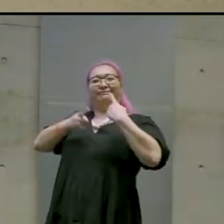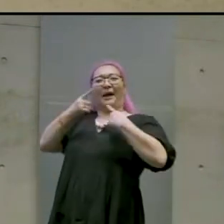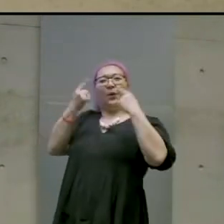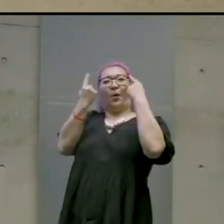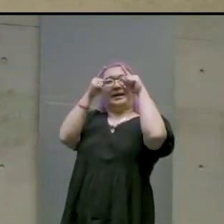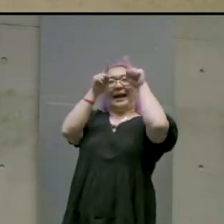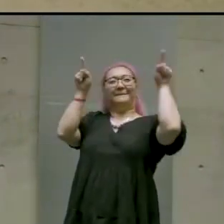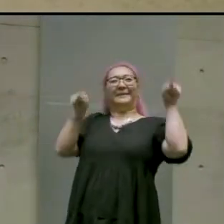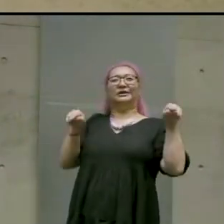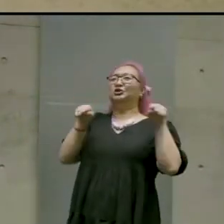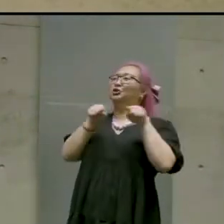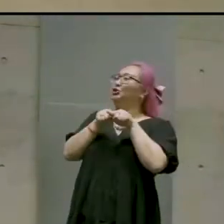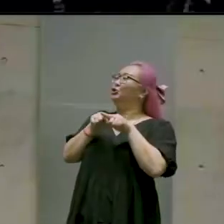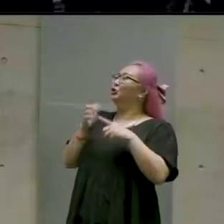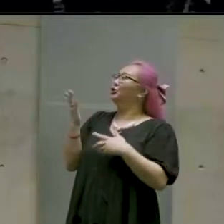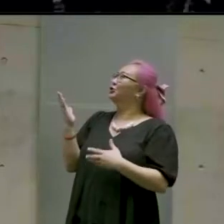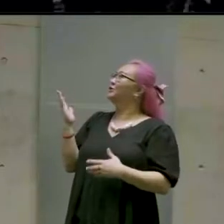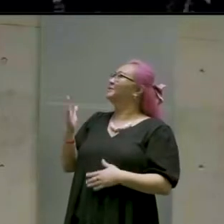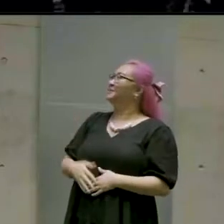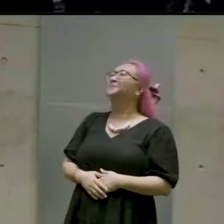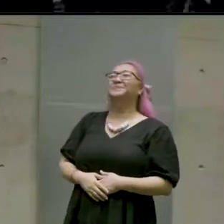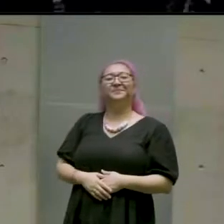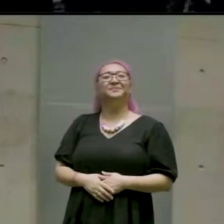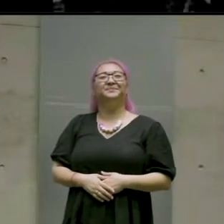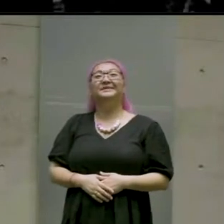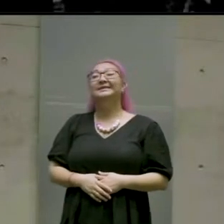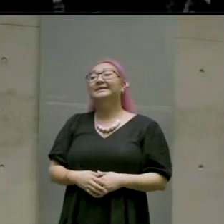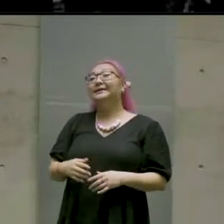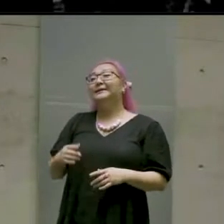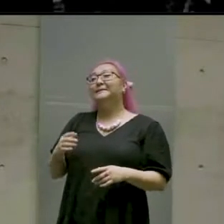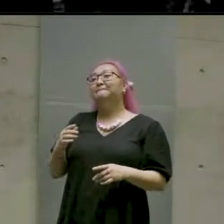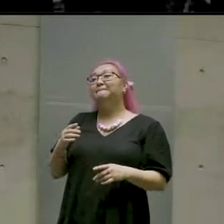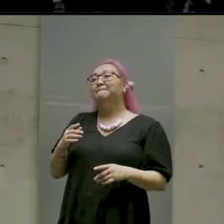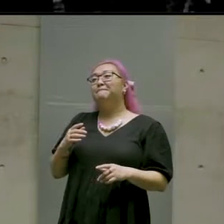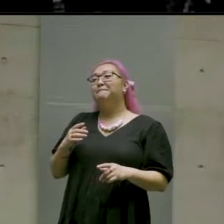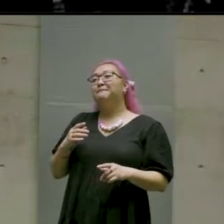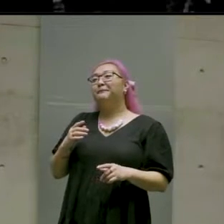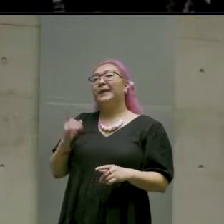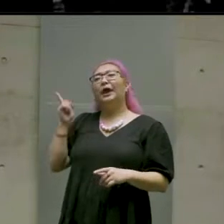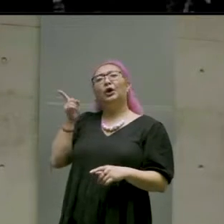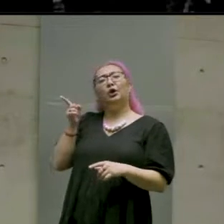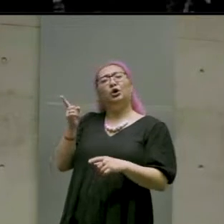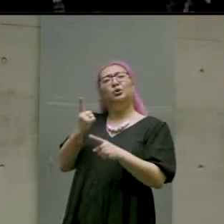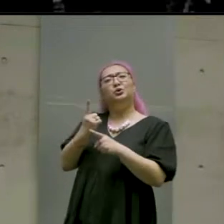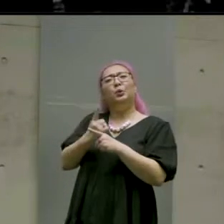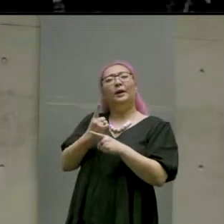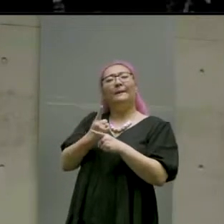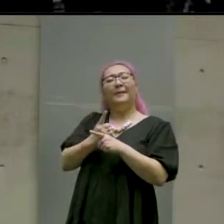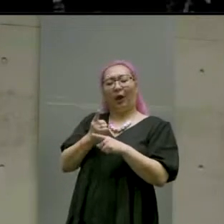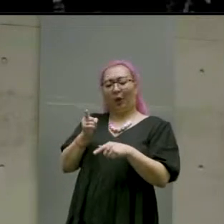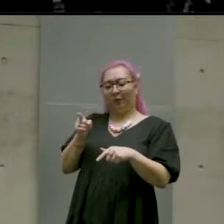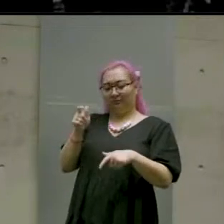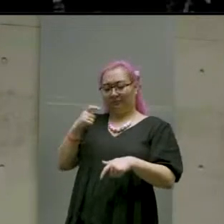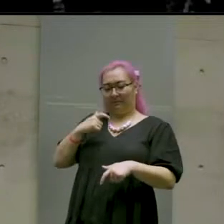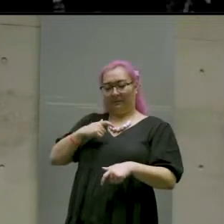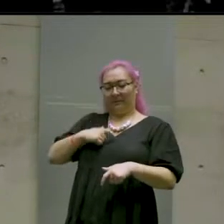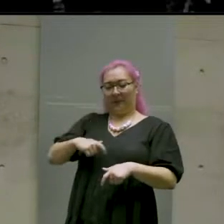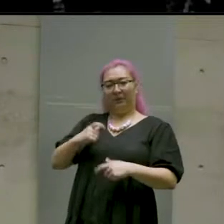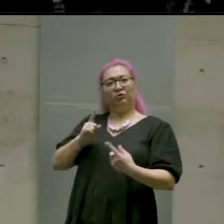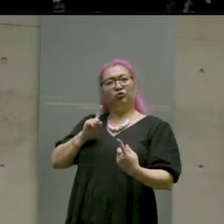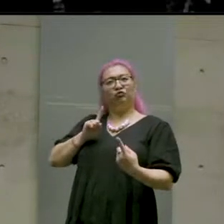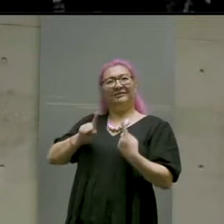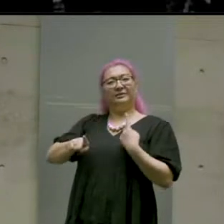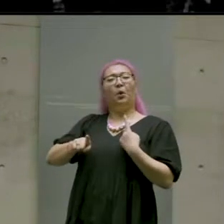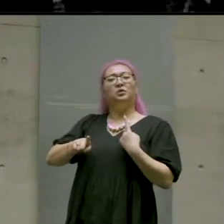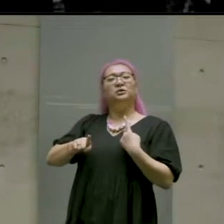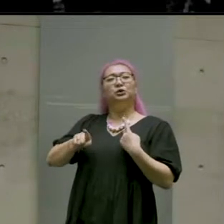So you can, okay, so this was, you were talking here about the players' response